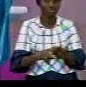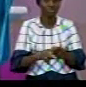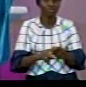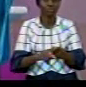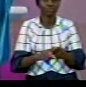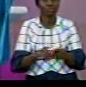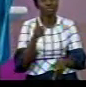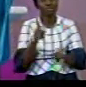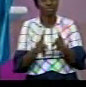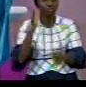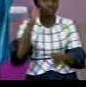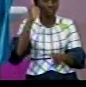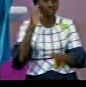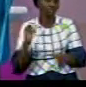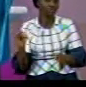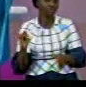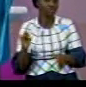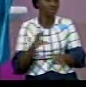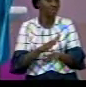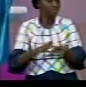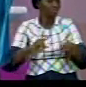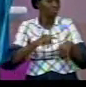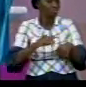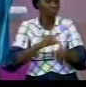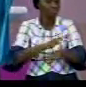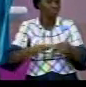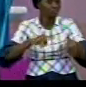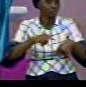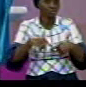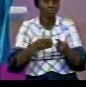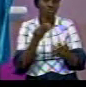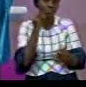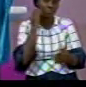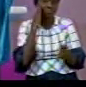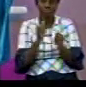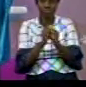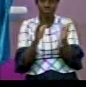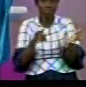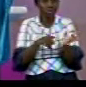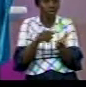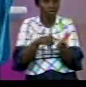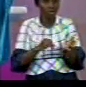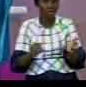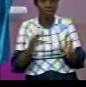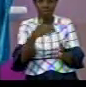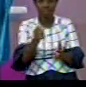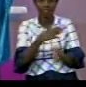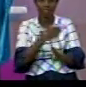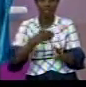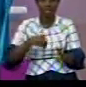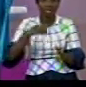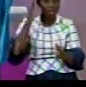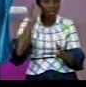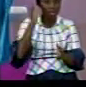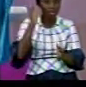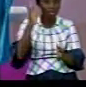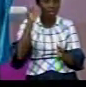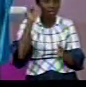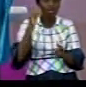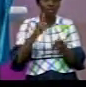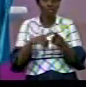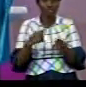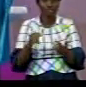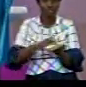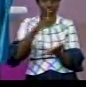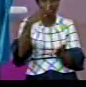go home without checking yourself and testify to the glory of god now the first